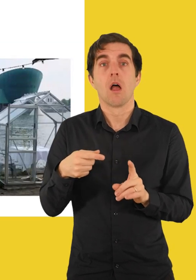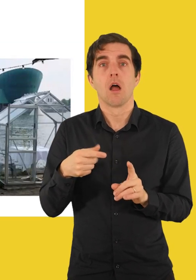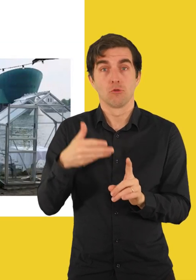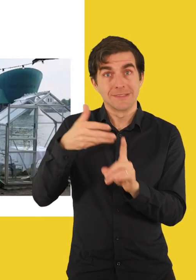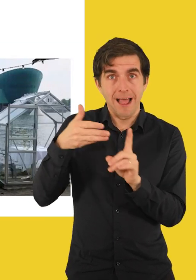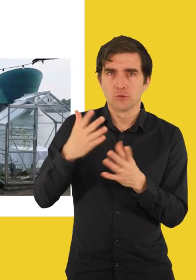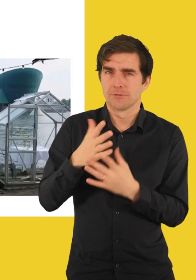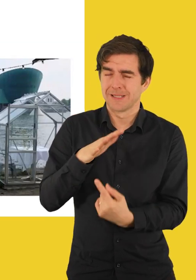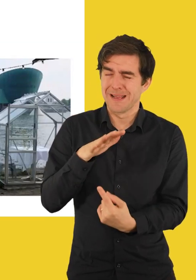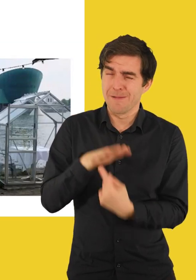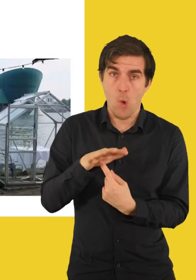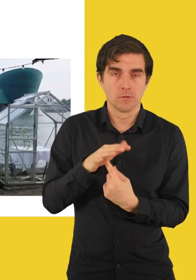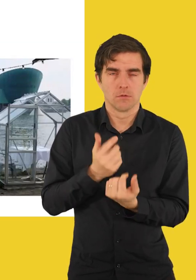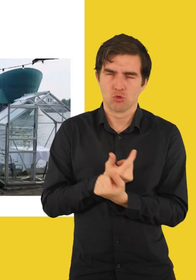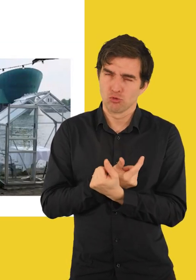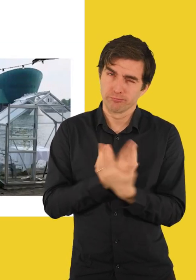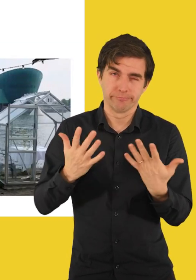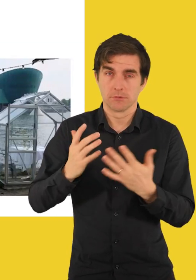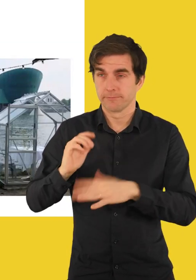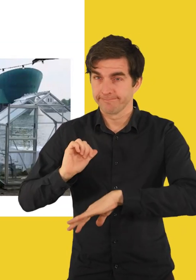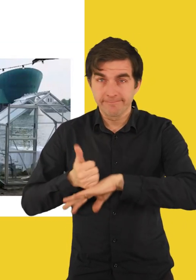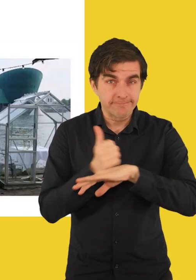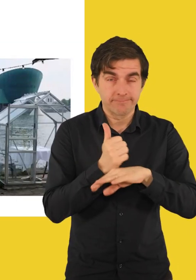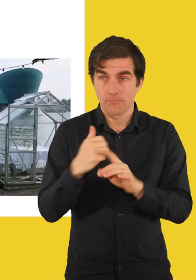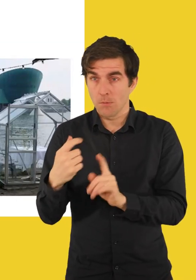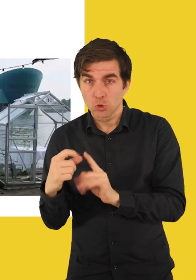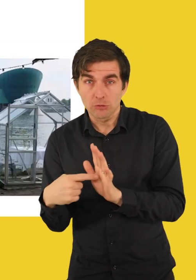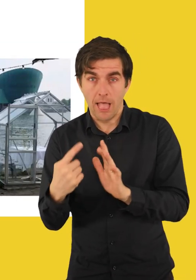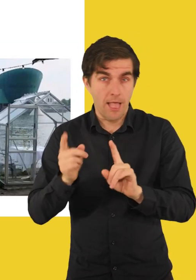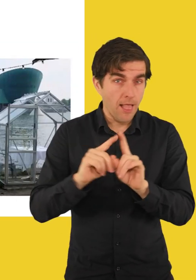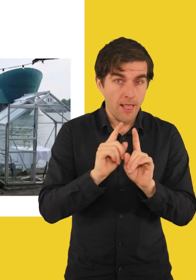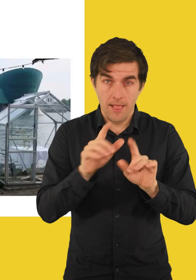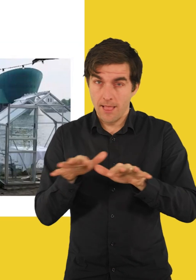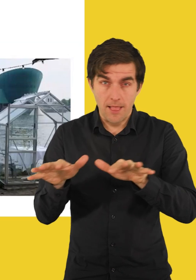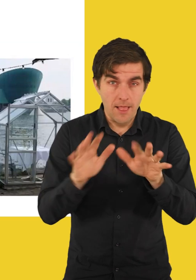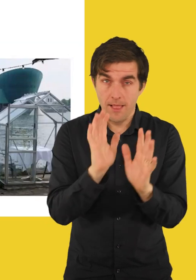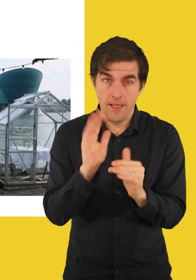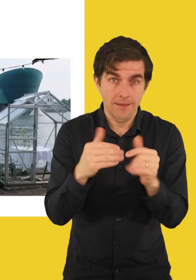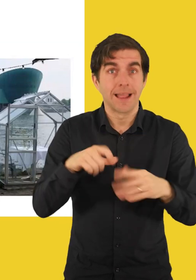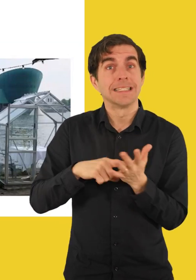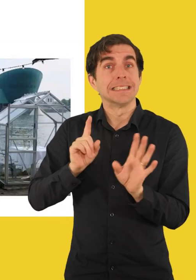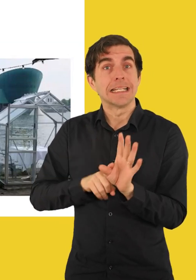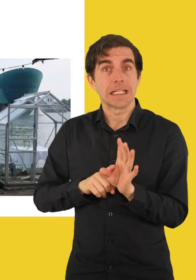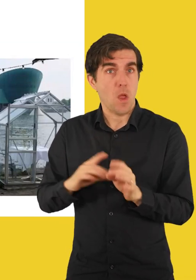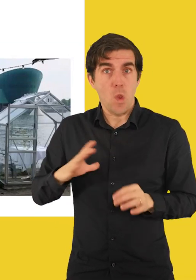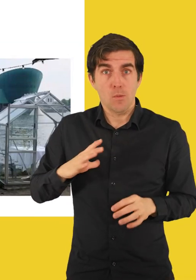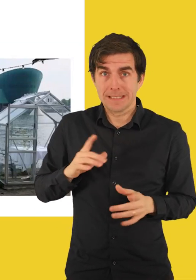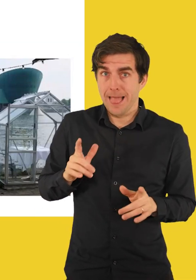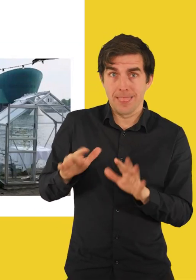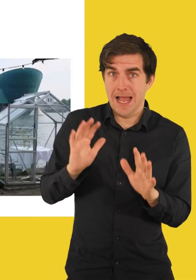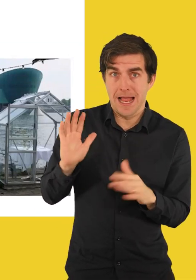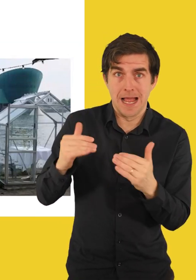recognition. Recognition is so important for all those many initiatives in the city who are